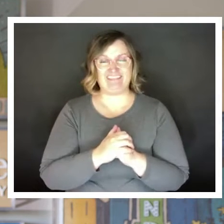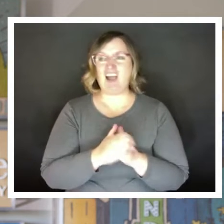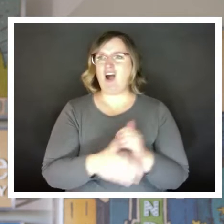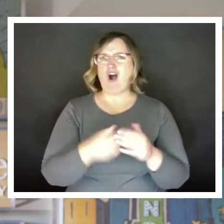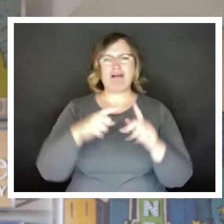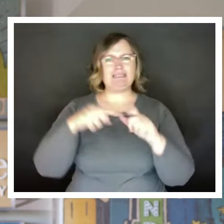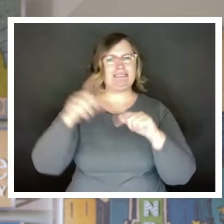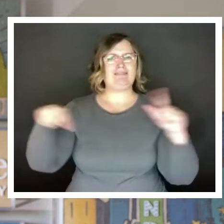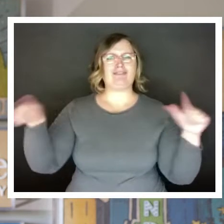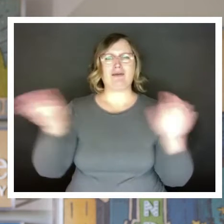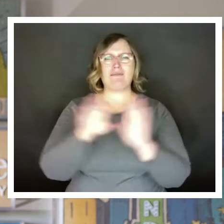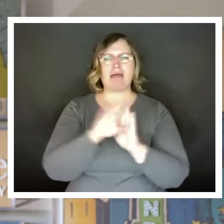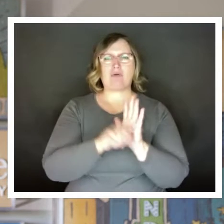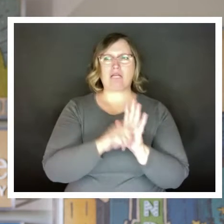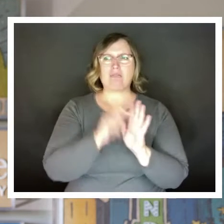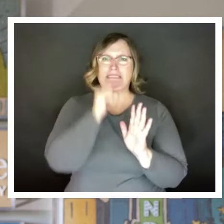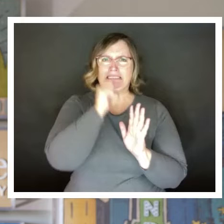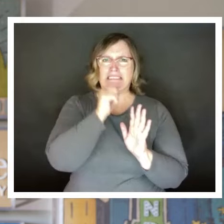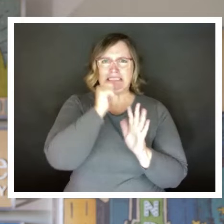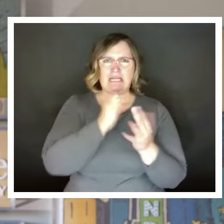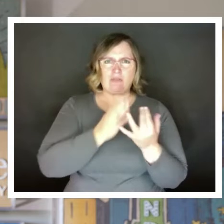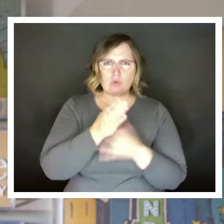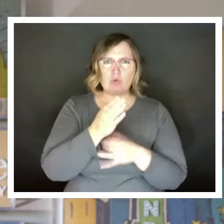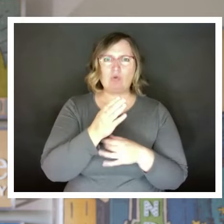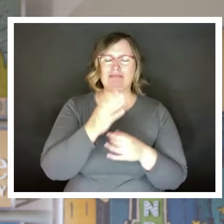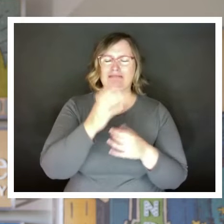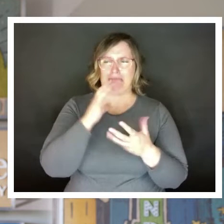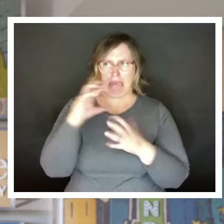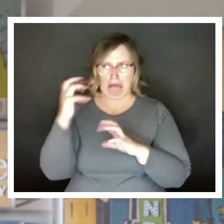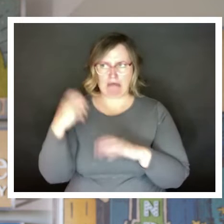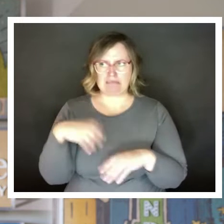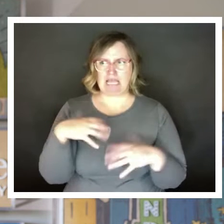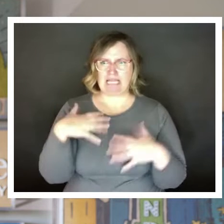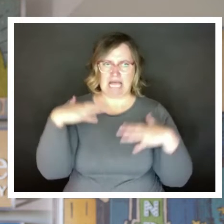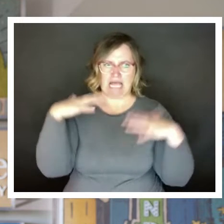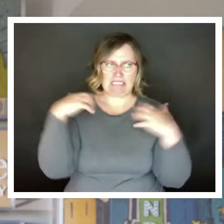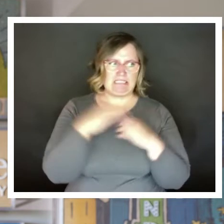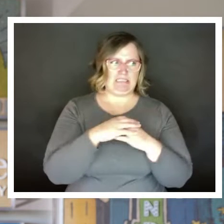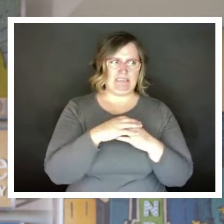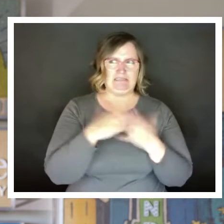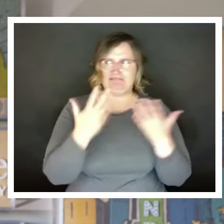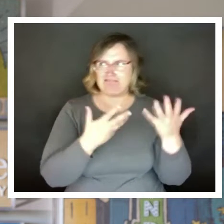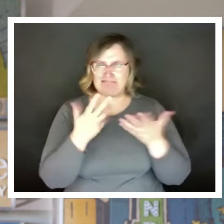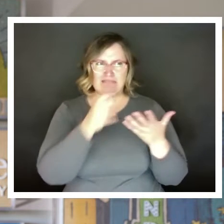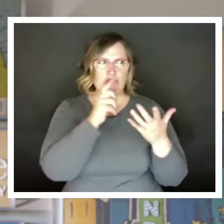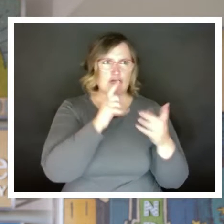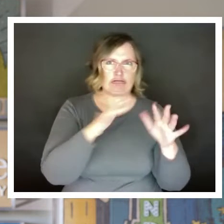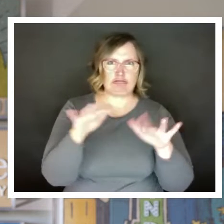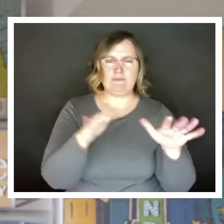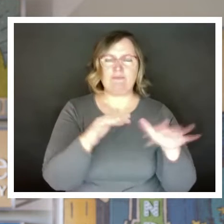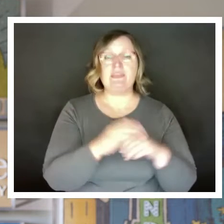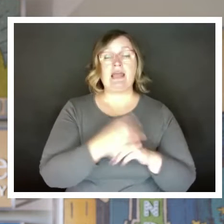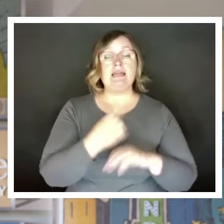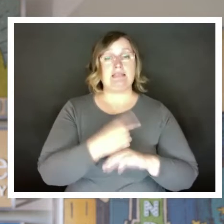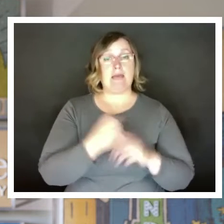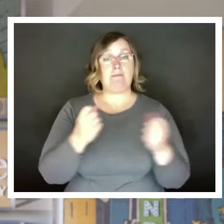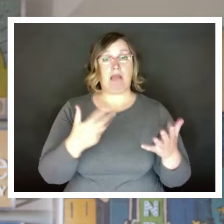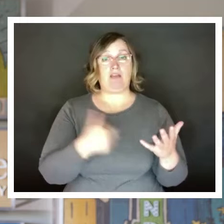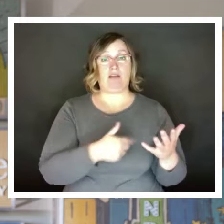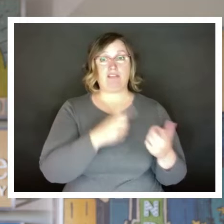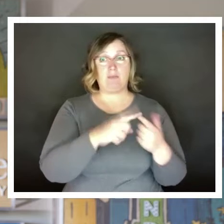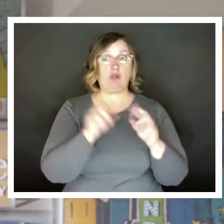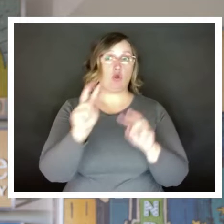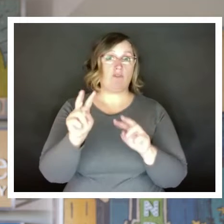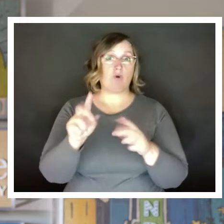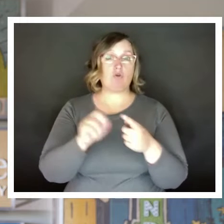able to persevere through the chaos, anxiety, and uncertainty to this meaningful day. A day many of us have been looking forward